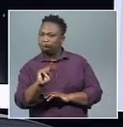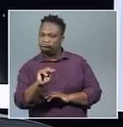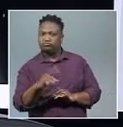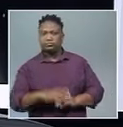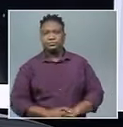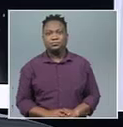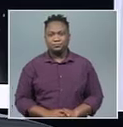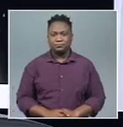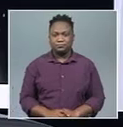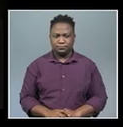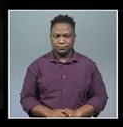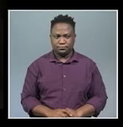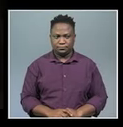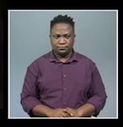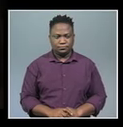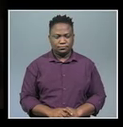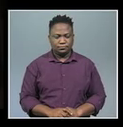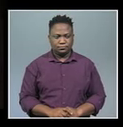video.